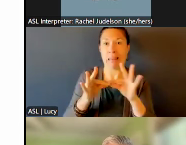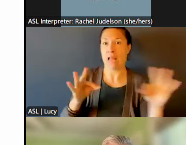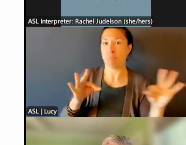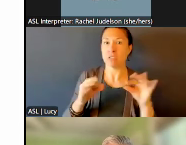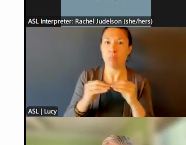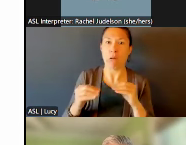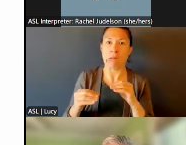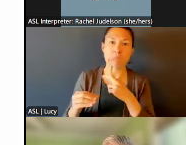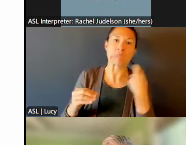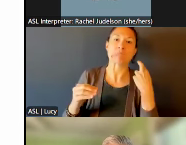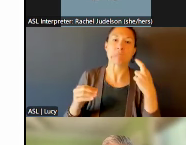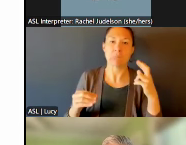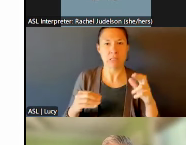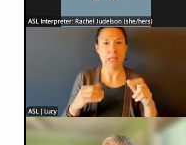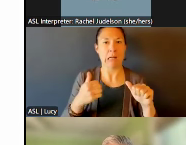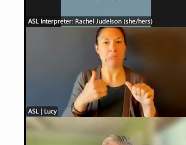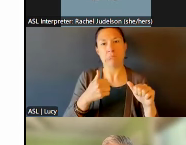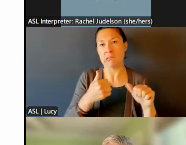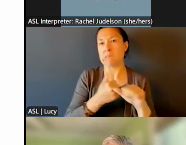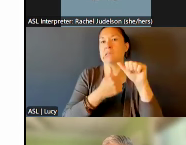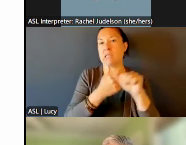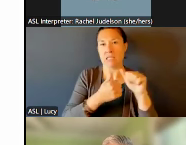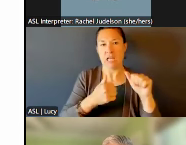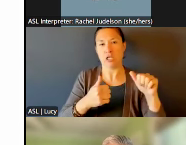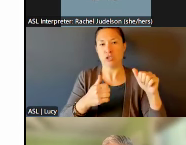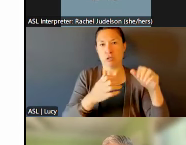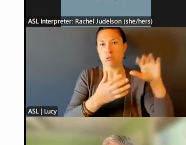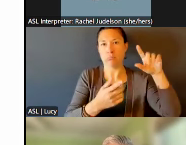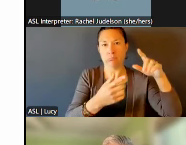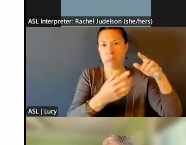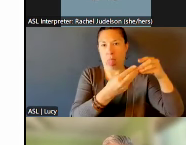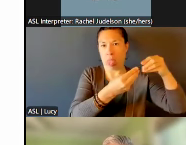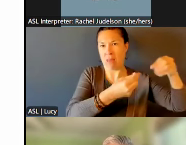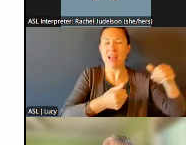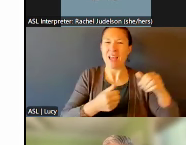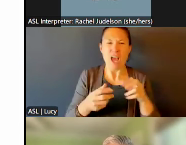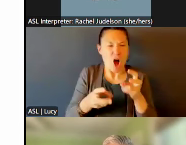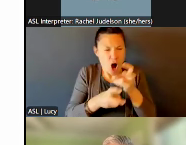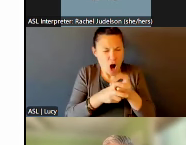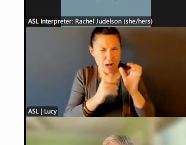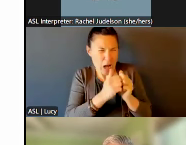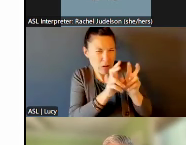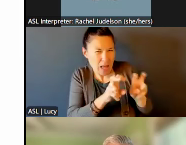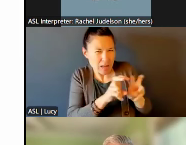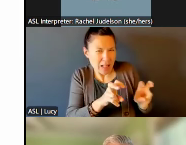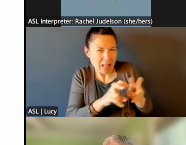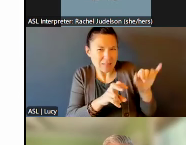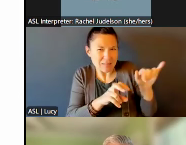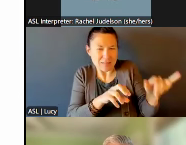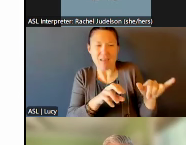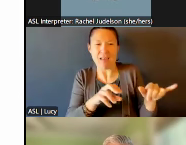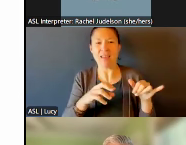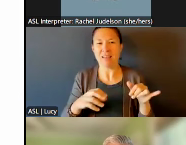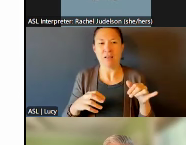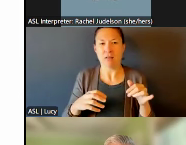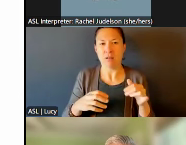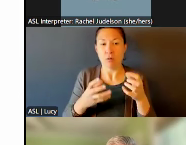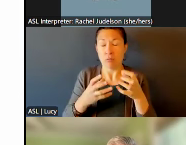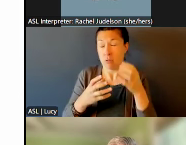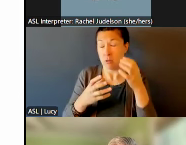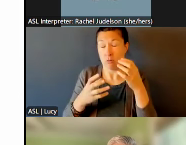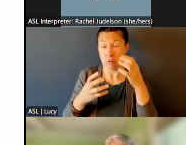such languages, it's often very difficult to do analysis because so much of your time and effort is